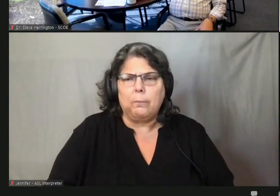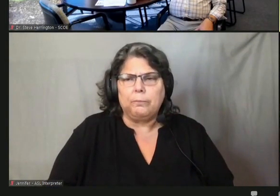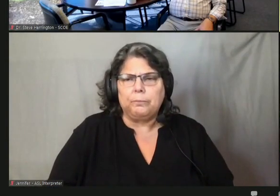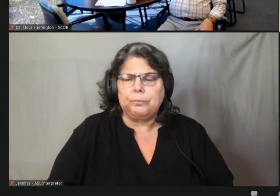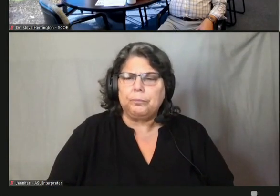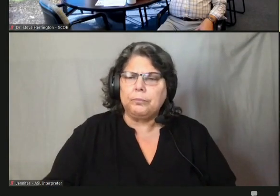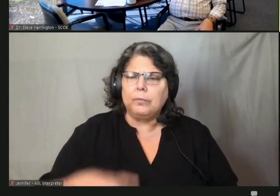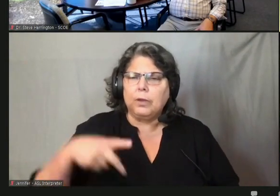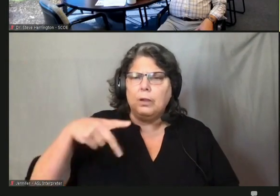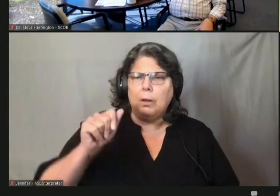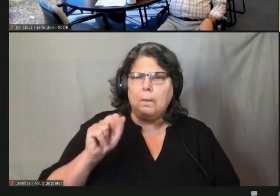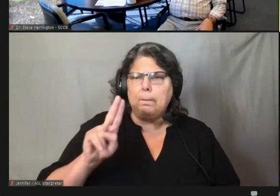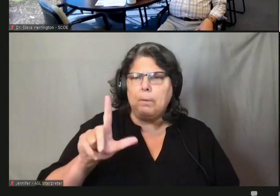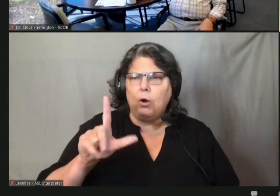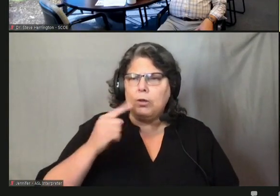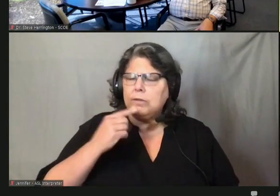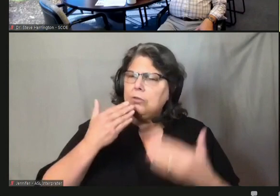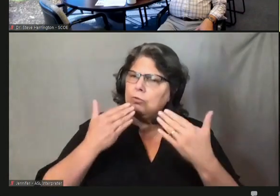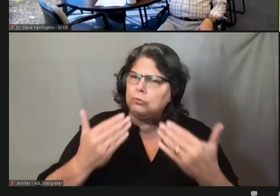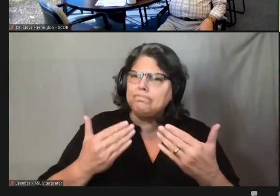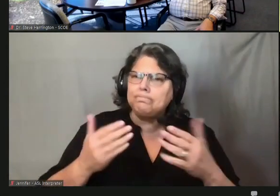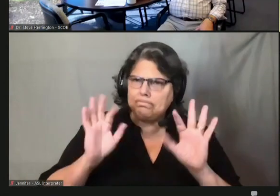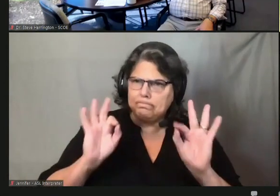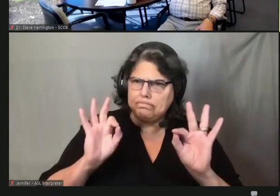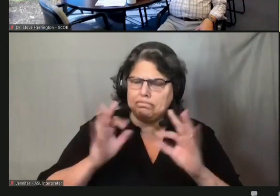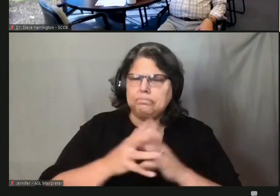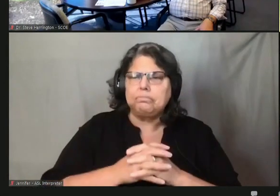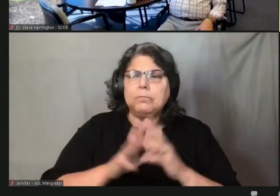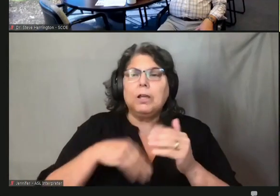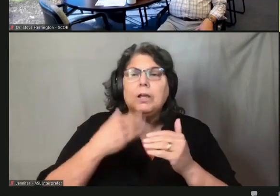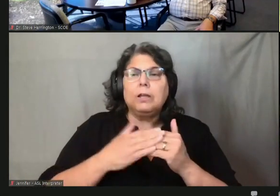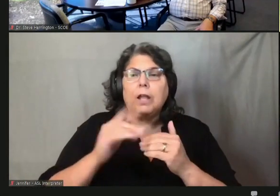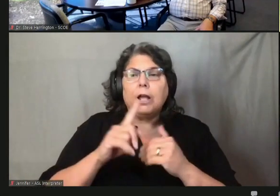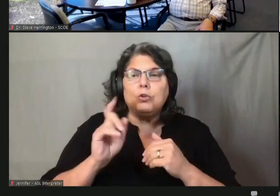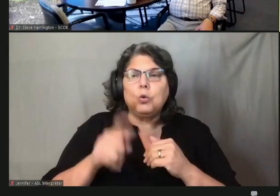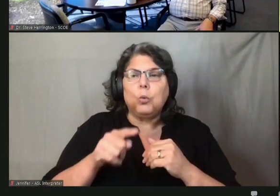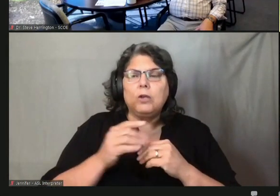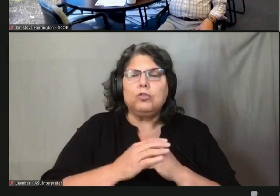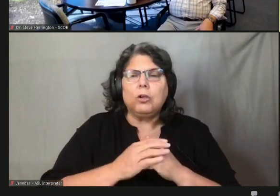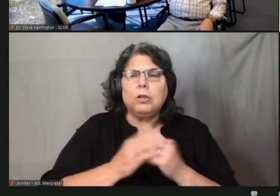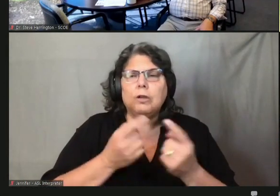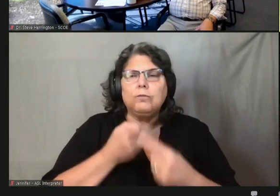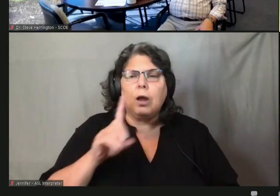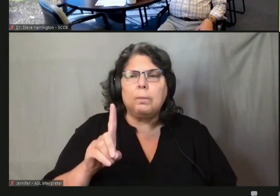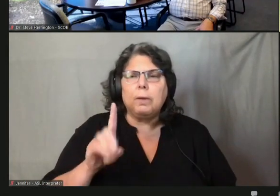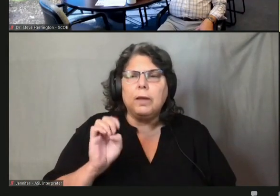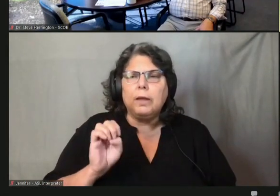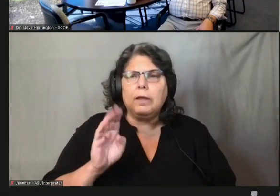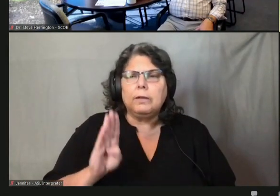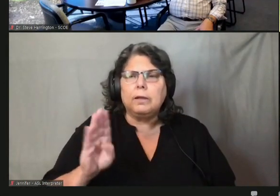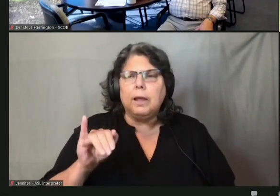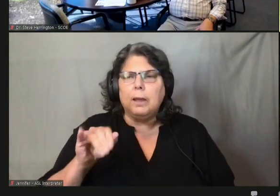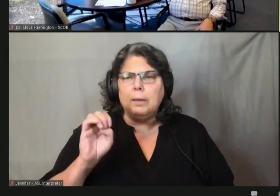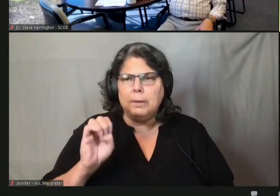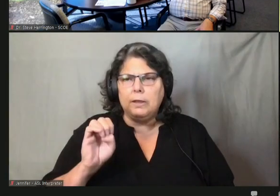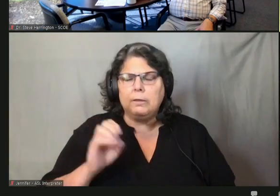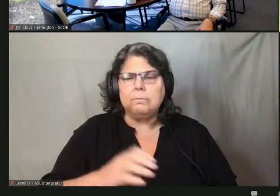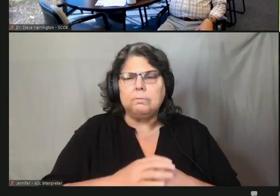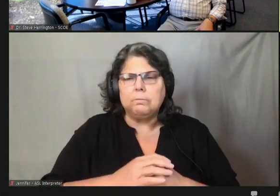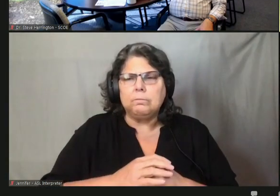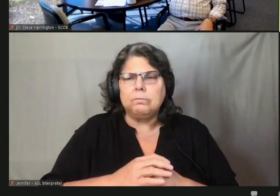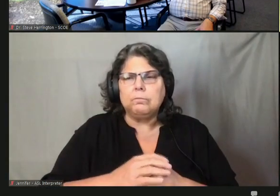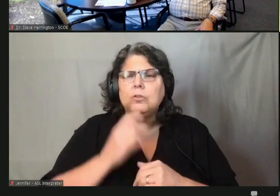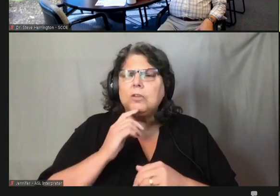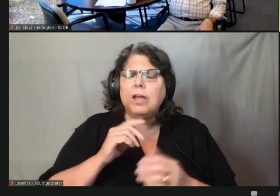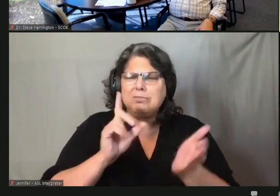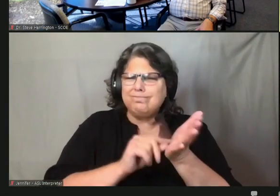Great. Thank you very much. Our next question is from Debbie. She asks, the Press